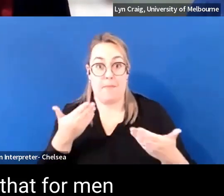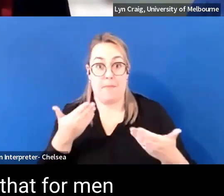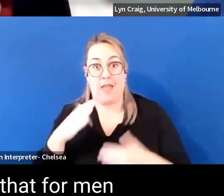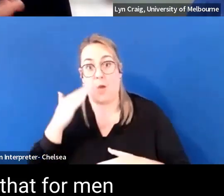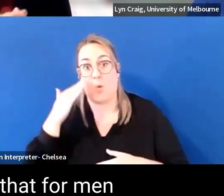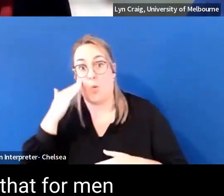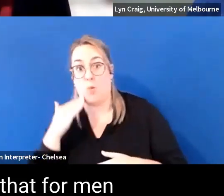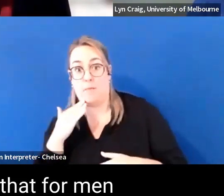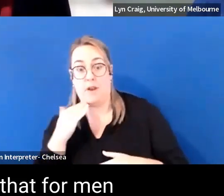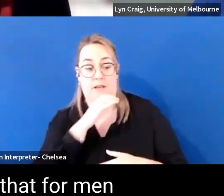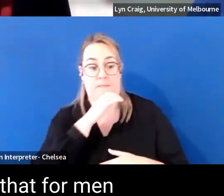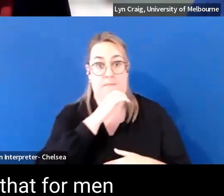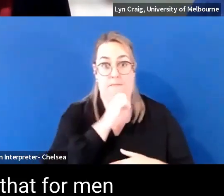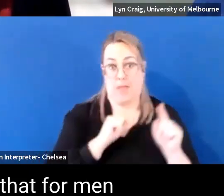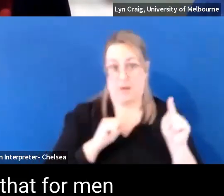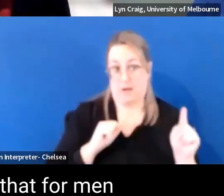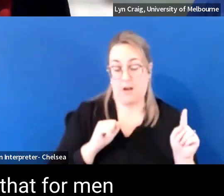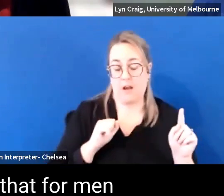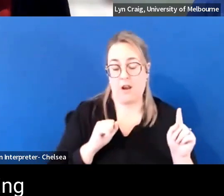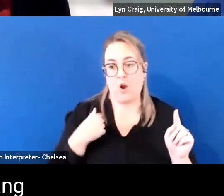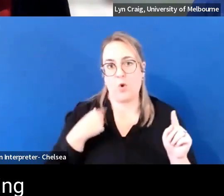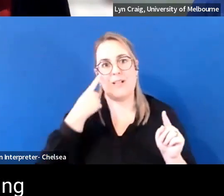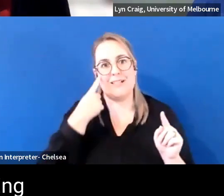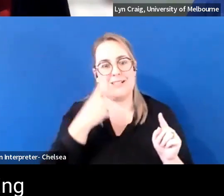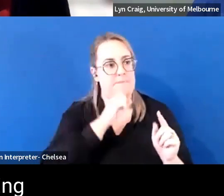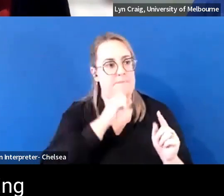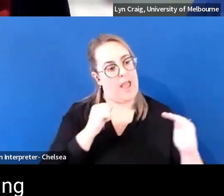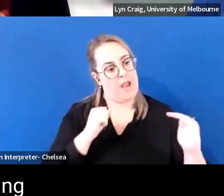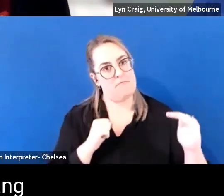for men during that period, you know, financial